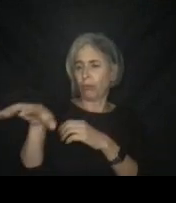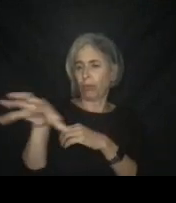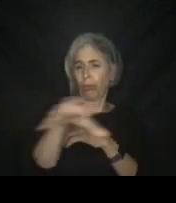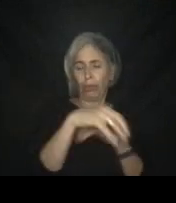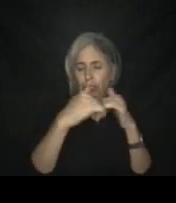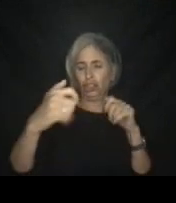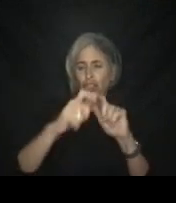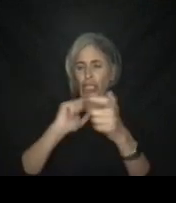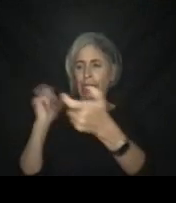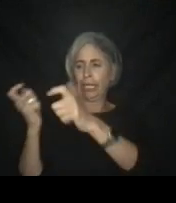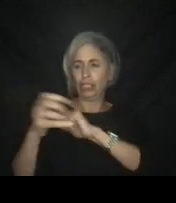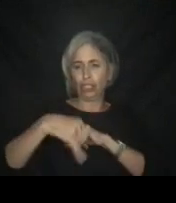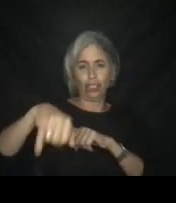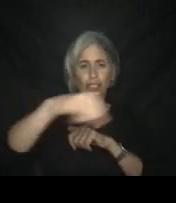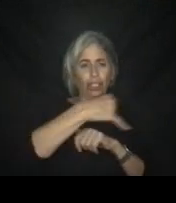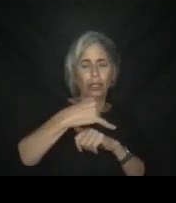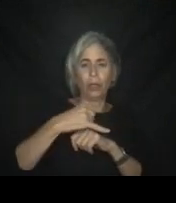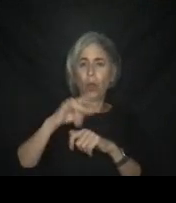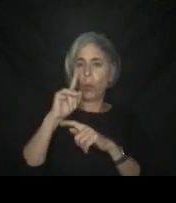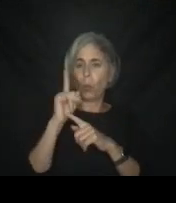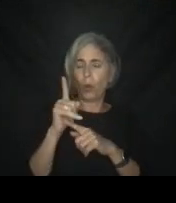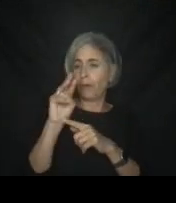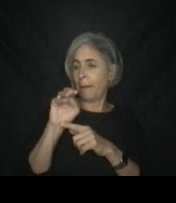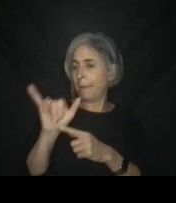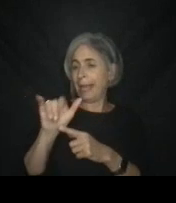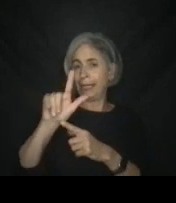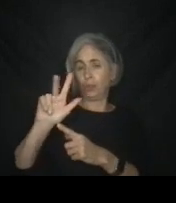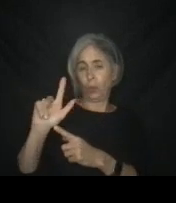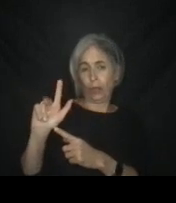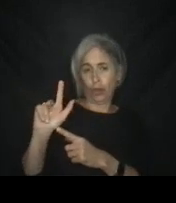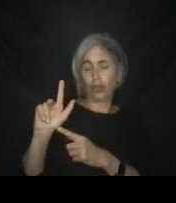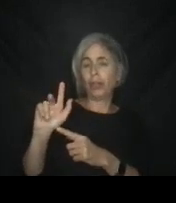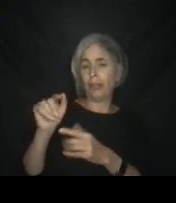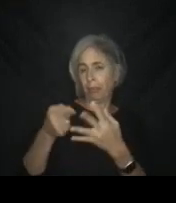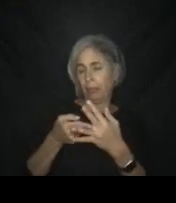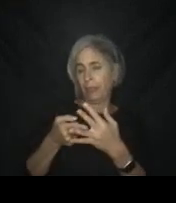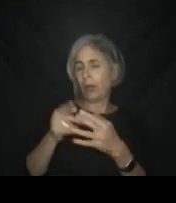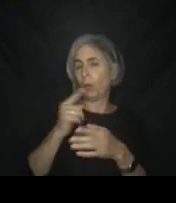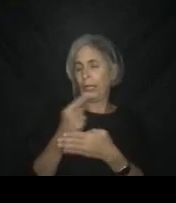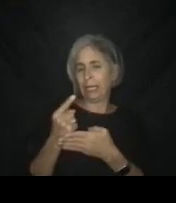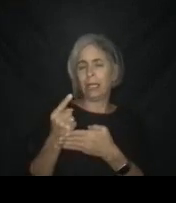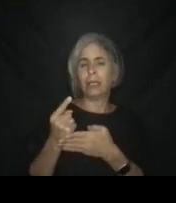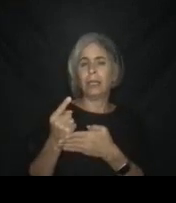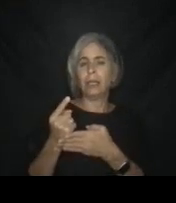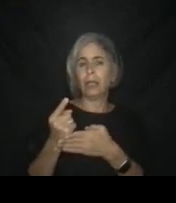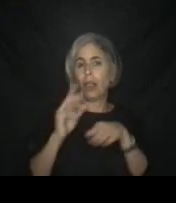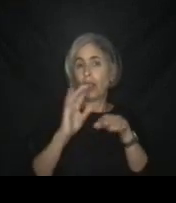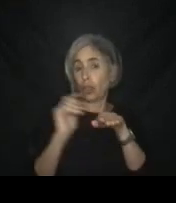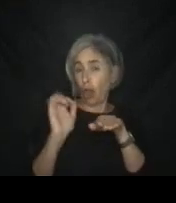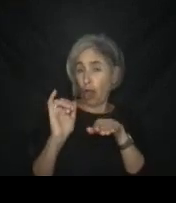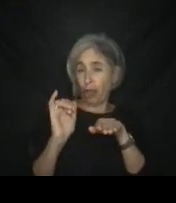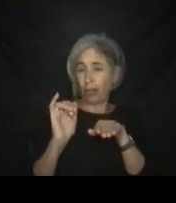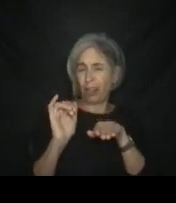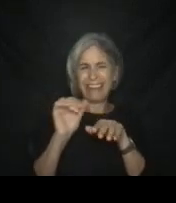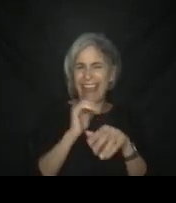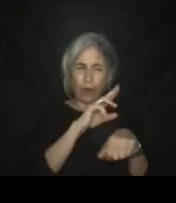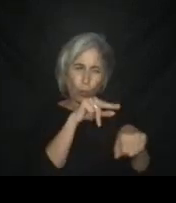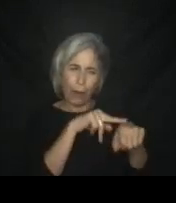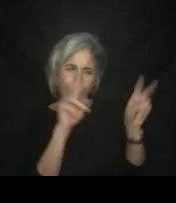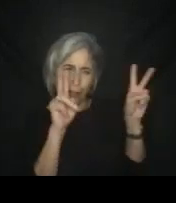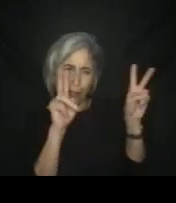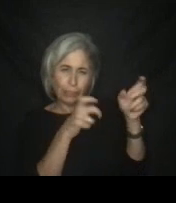some other little things. There is one slated for May 23rd, the week of May 23rd. Currently the call, unlike a regular session